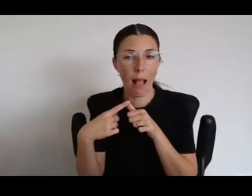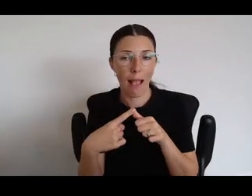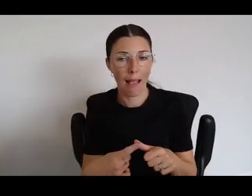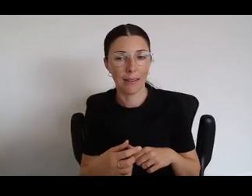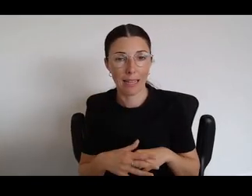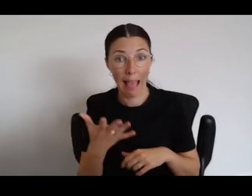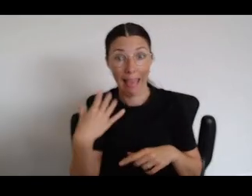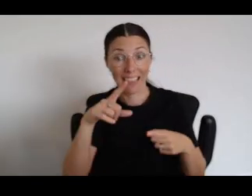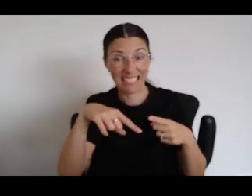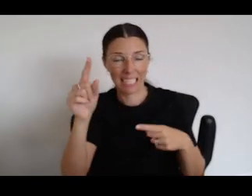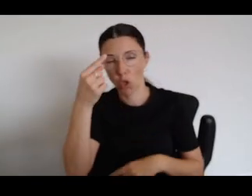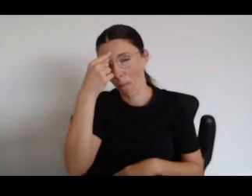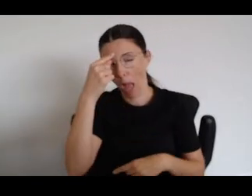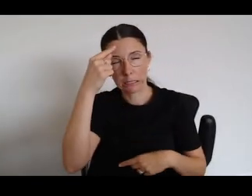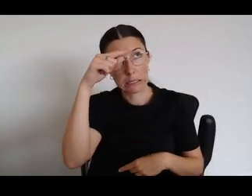tick the box in your mind.